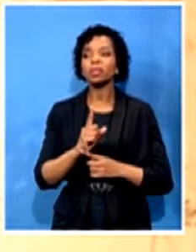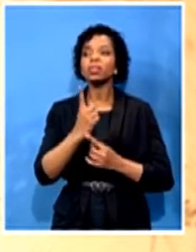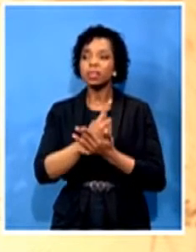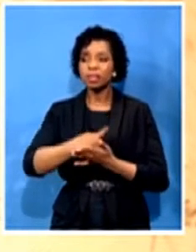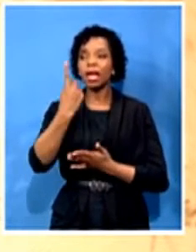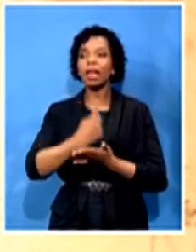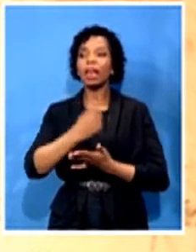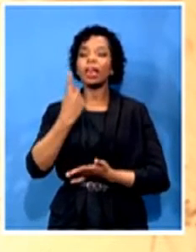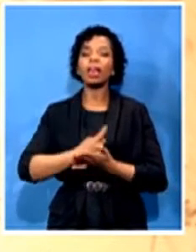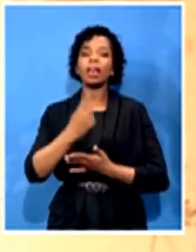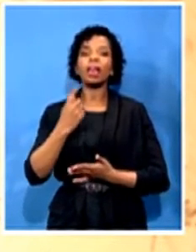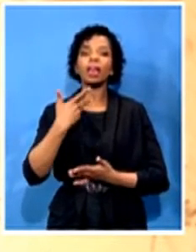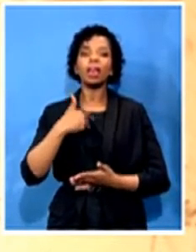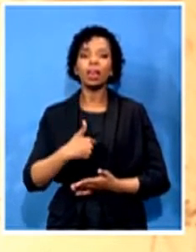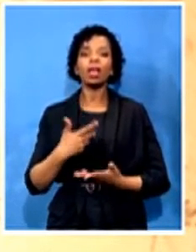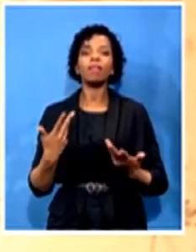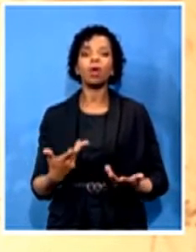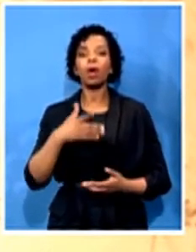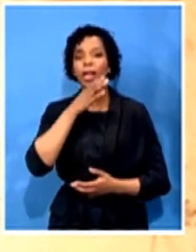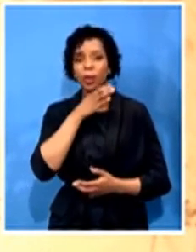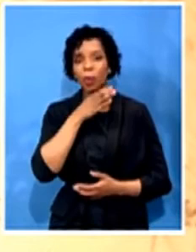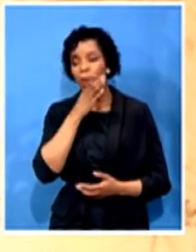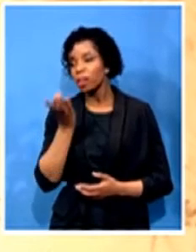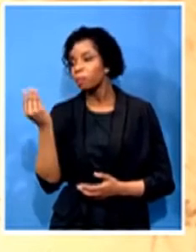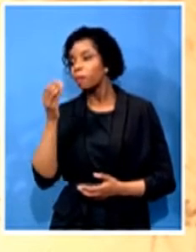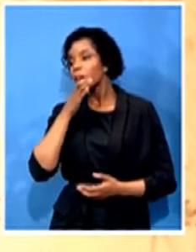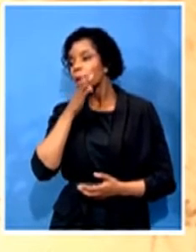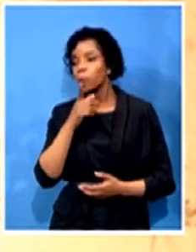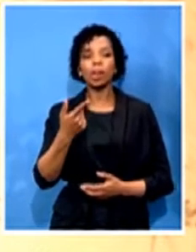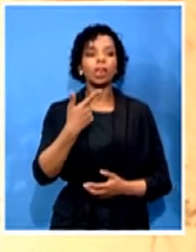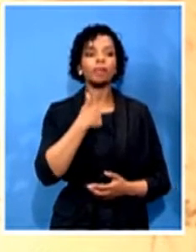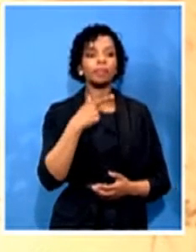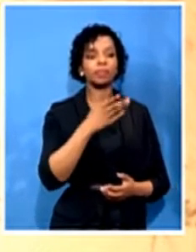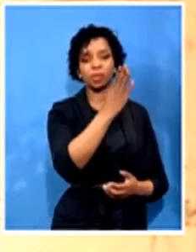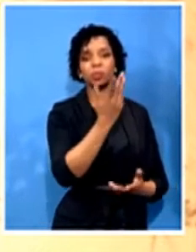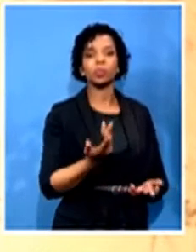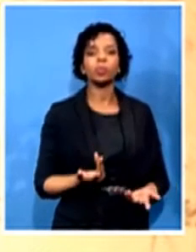Every money, every pain I get,